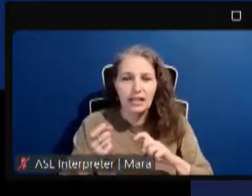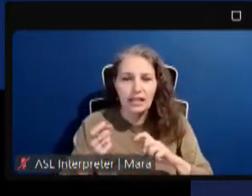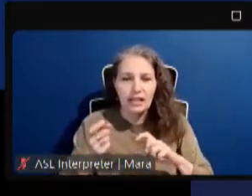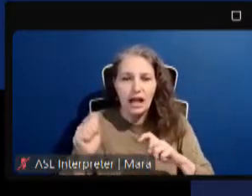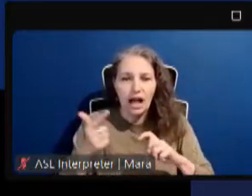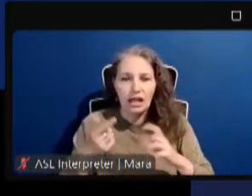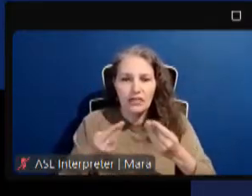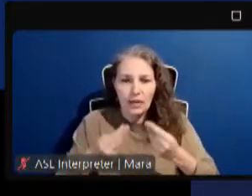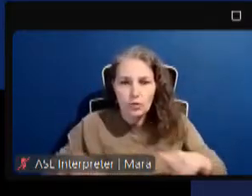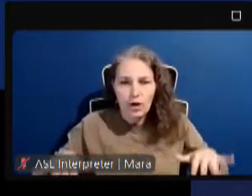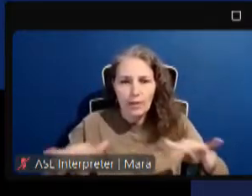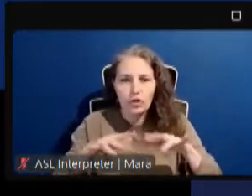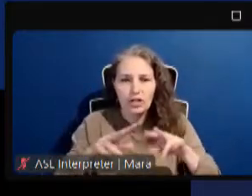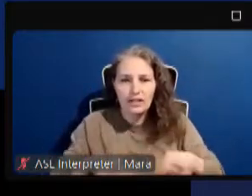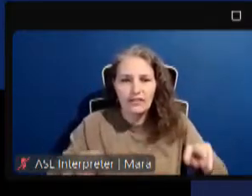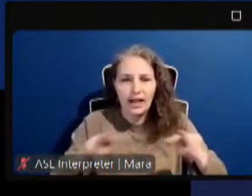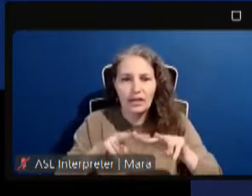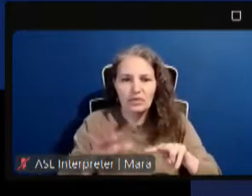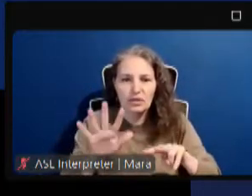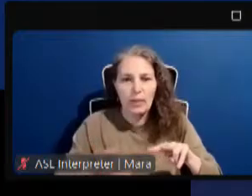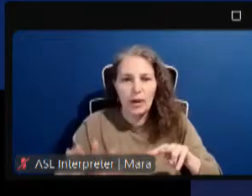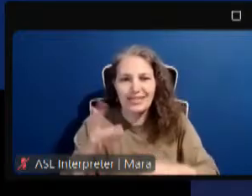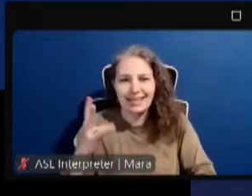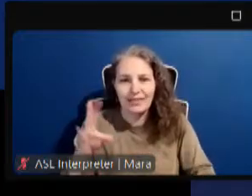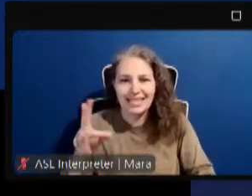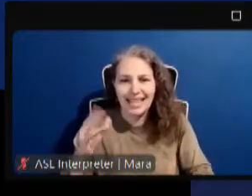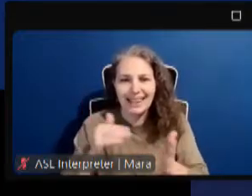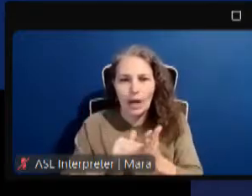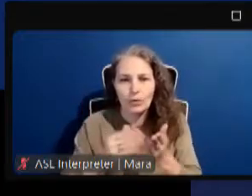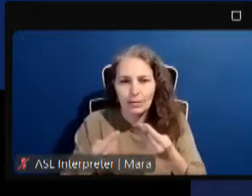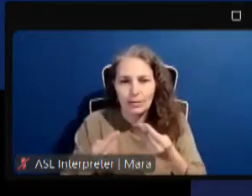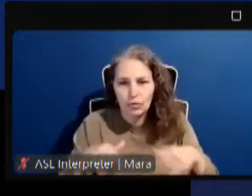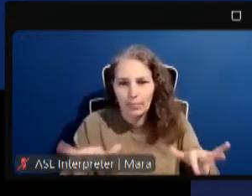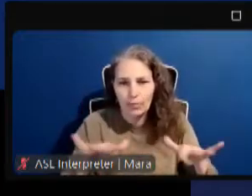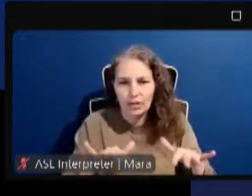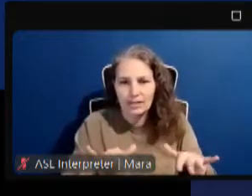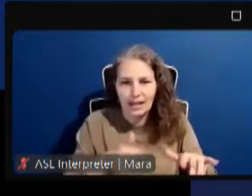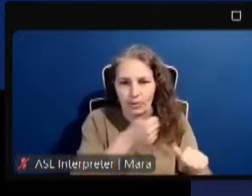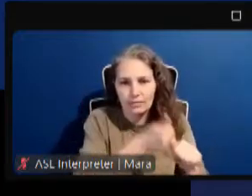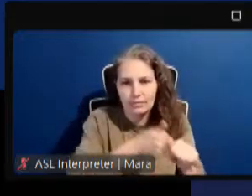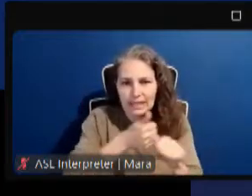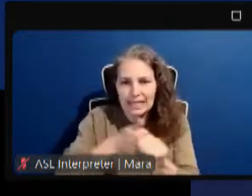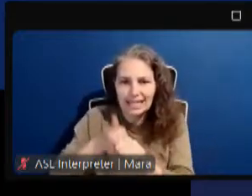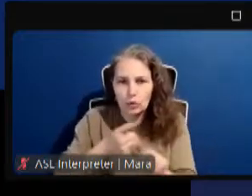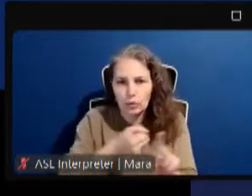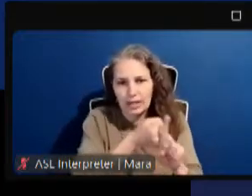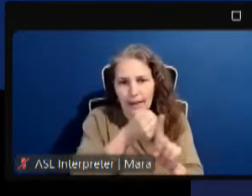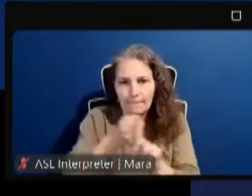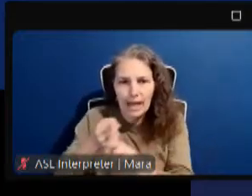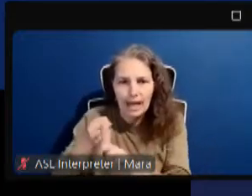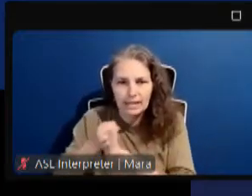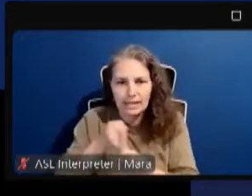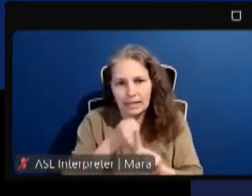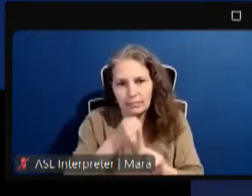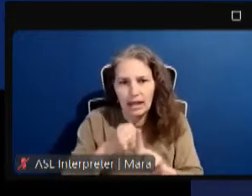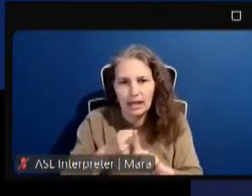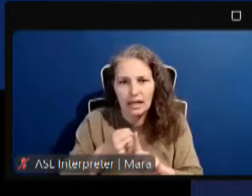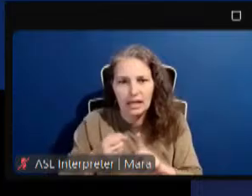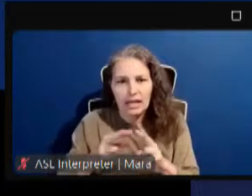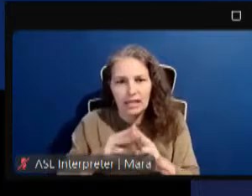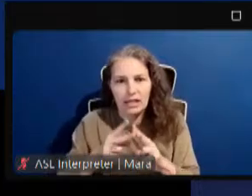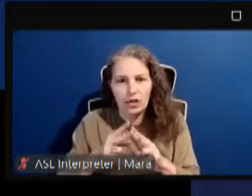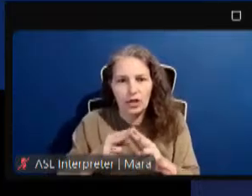about 17,000 properties, which were impacted either with partial or complete destruction by the